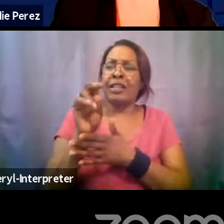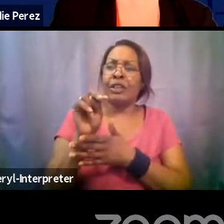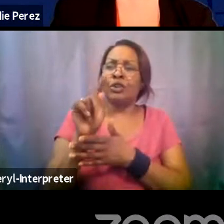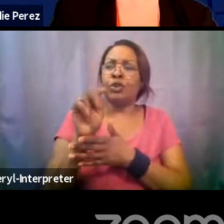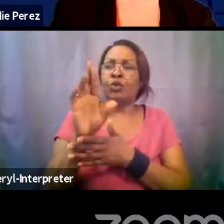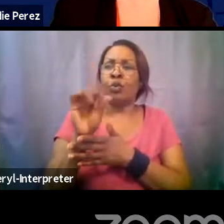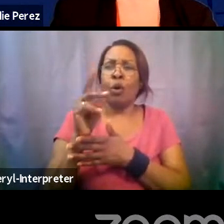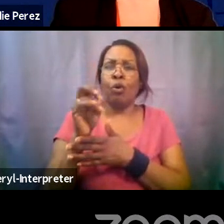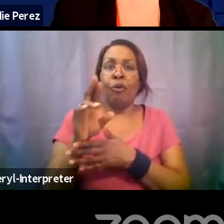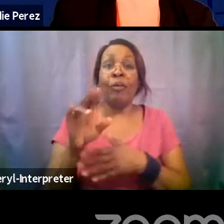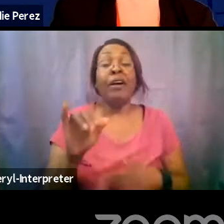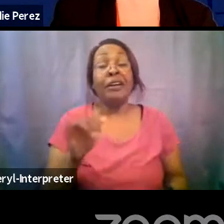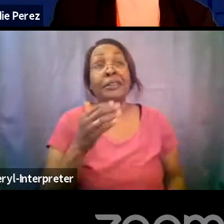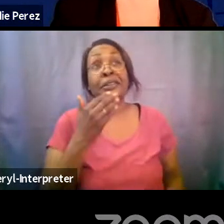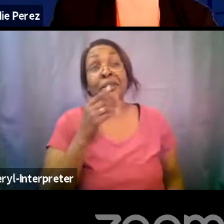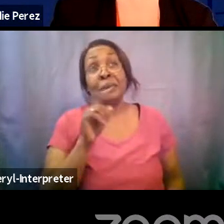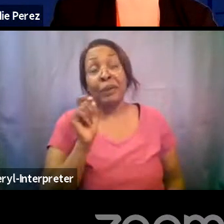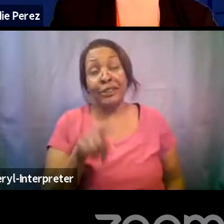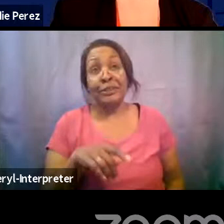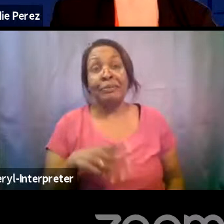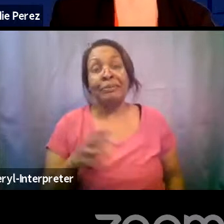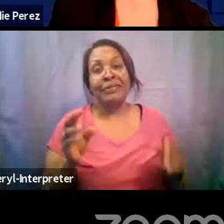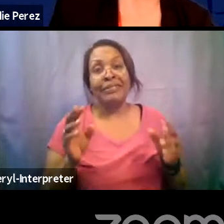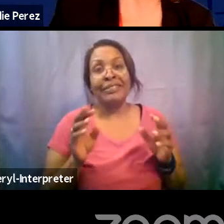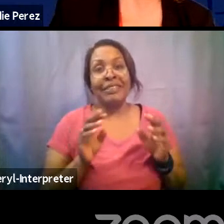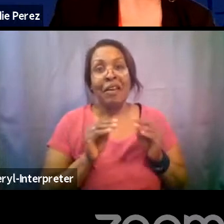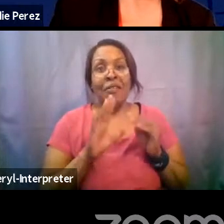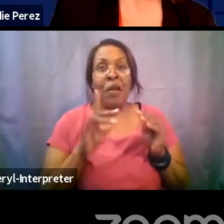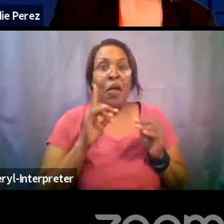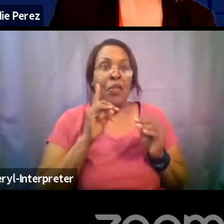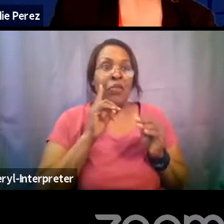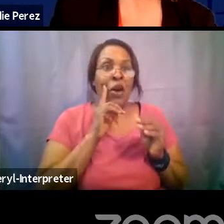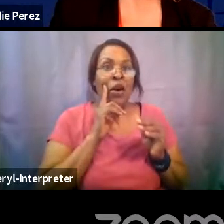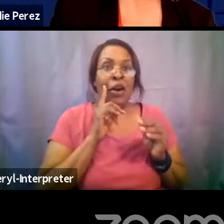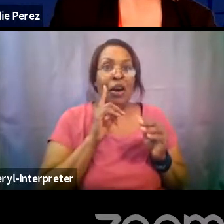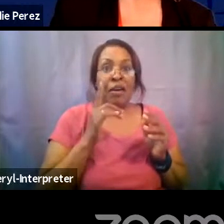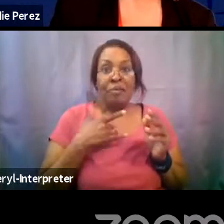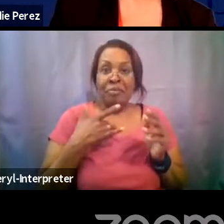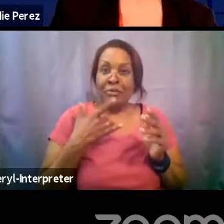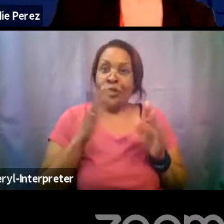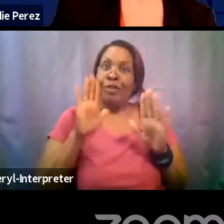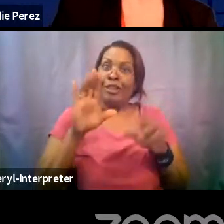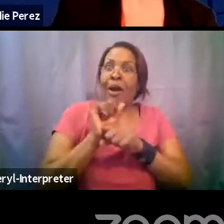Well, that's a good question. Obviously, I thought being an air traffic controller is a great job.